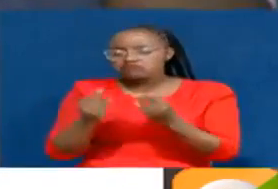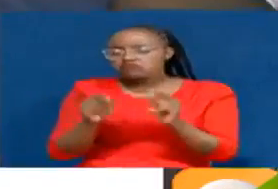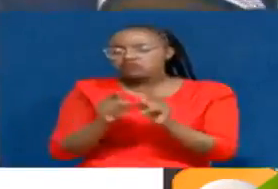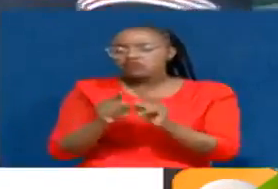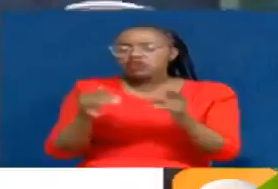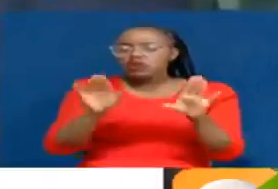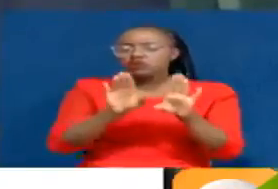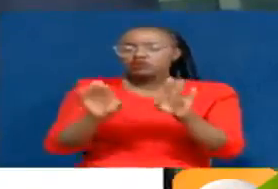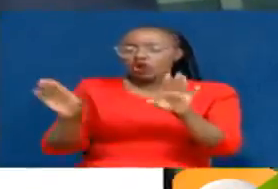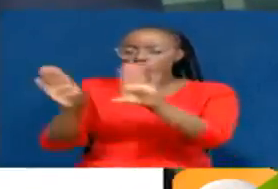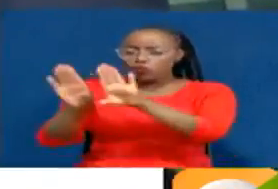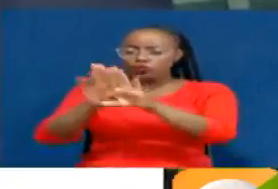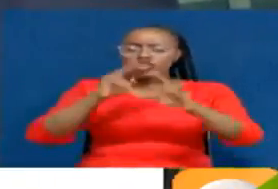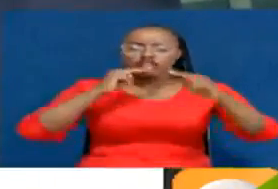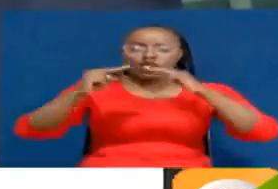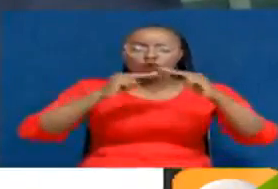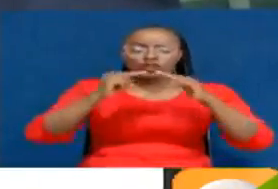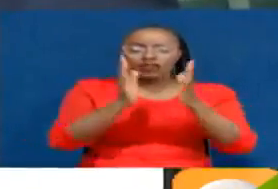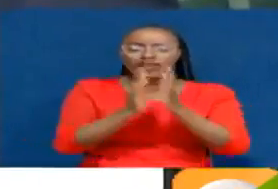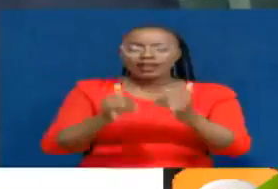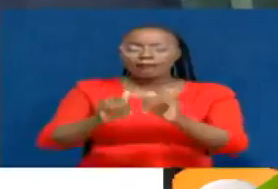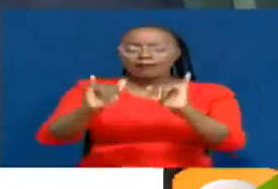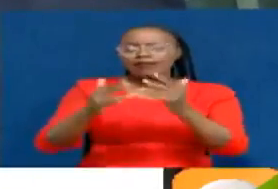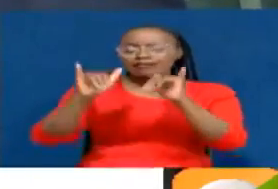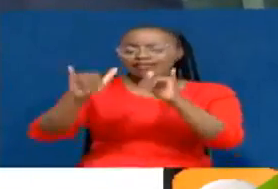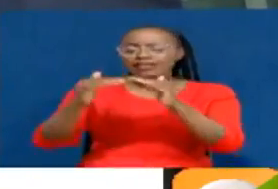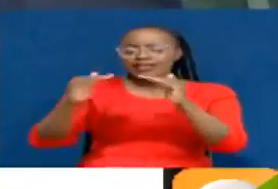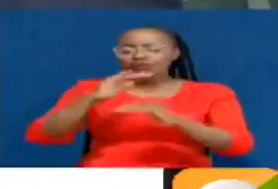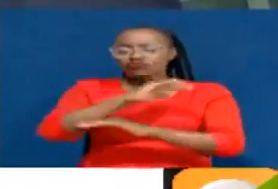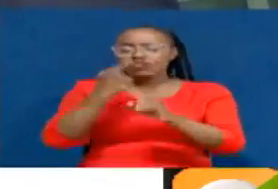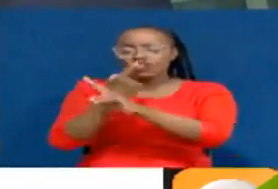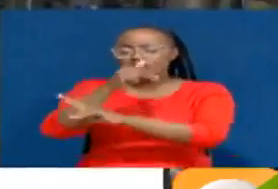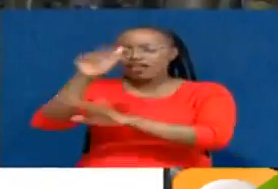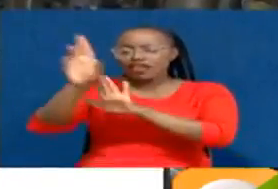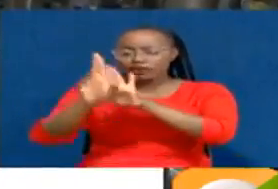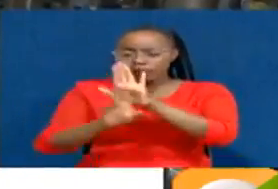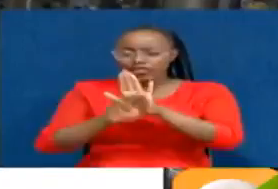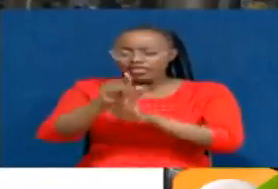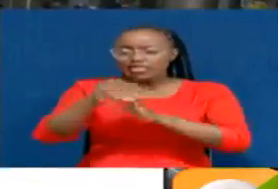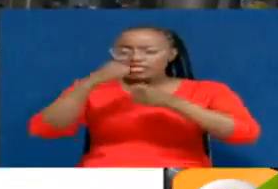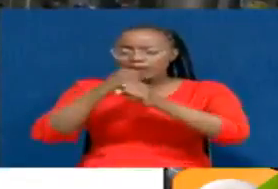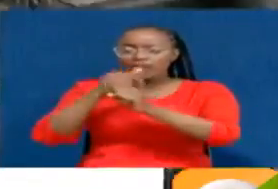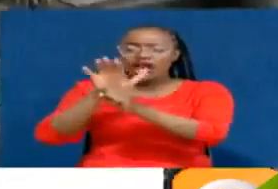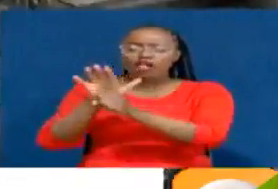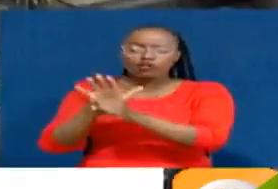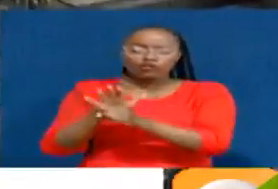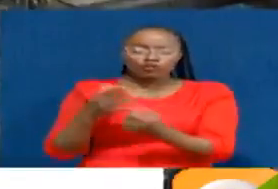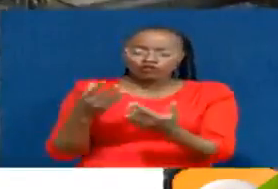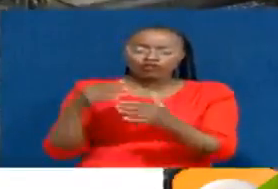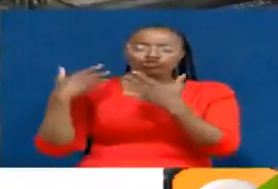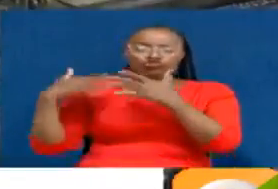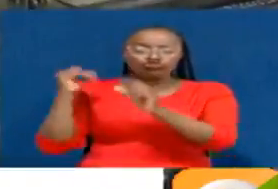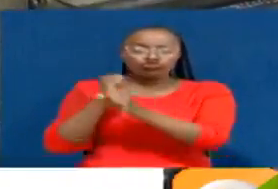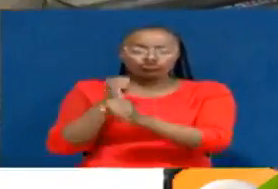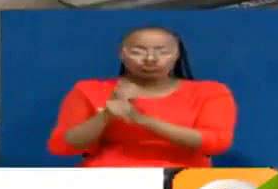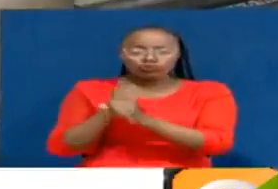by shutting hospitality businesses and implementing curfew, among other measures. This led to the loss of income and